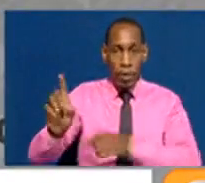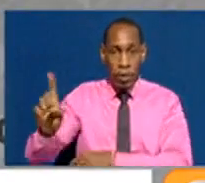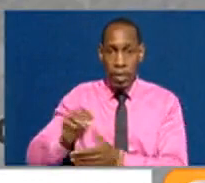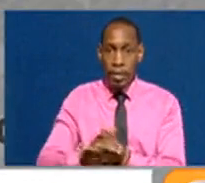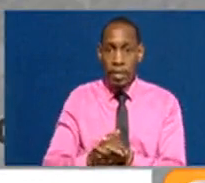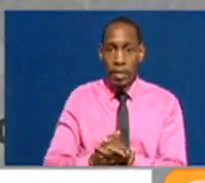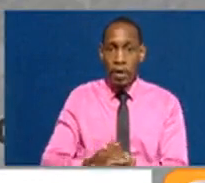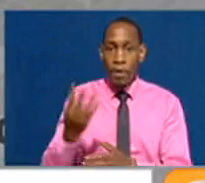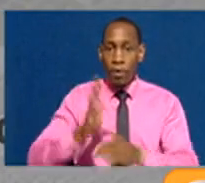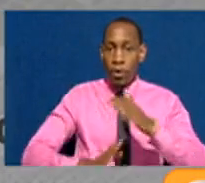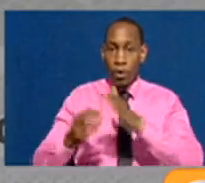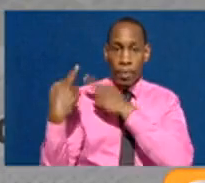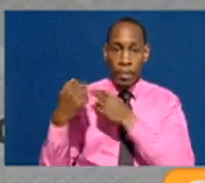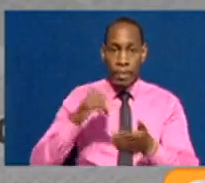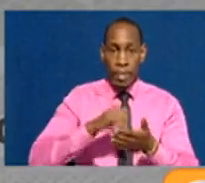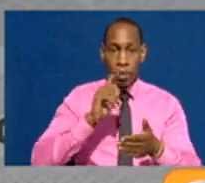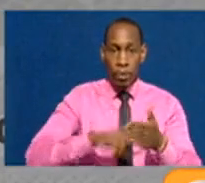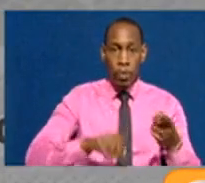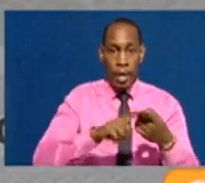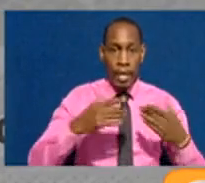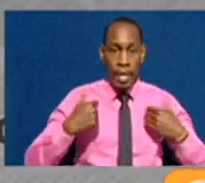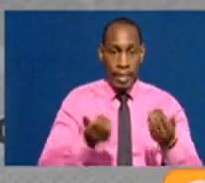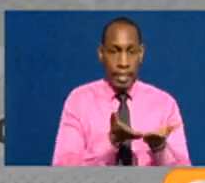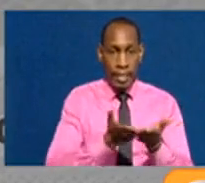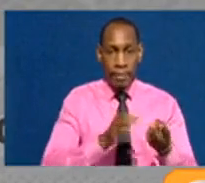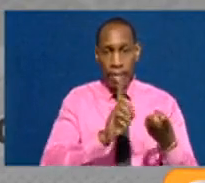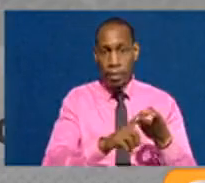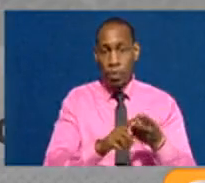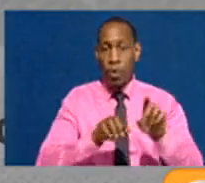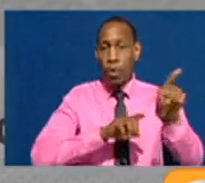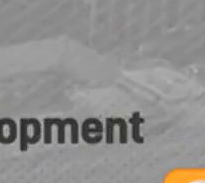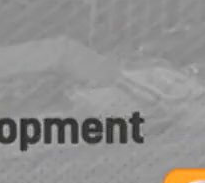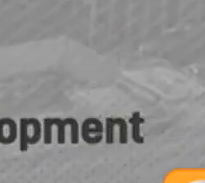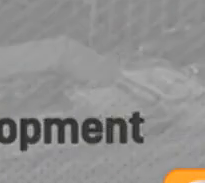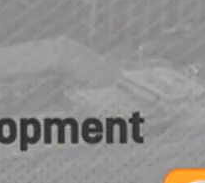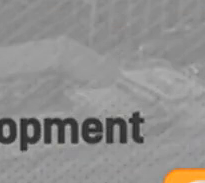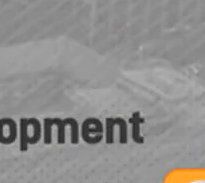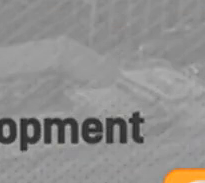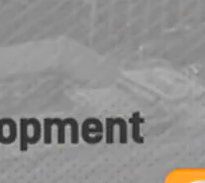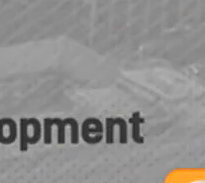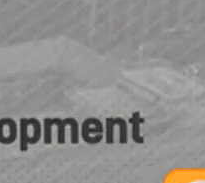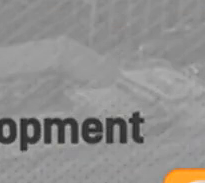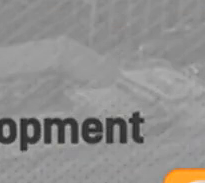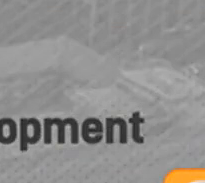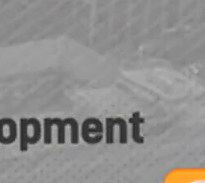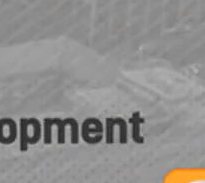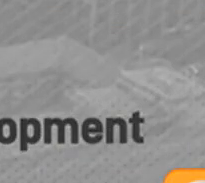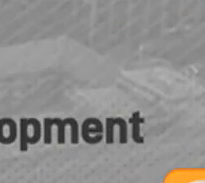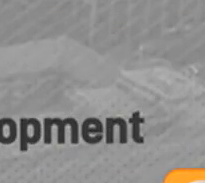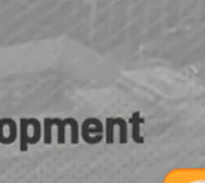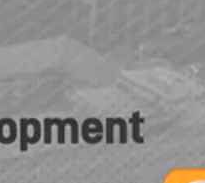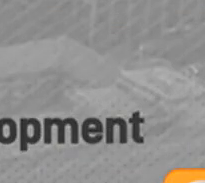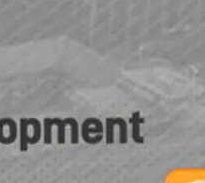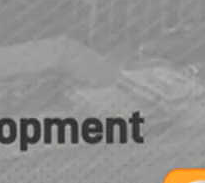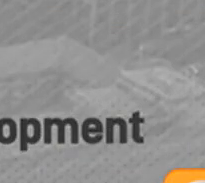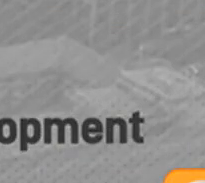four key functions, which include health services, transport, public works, utilities and ancillary